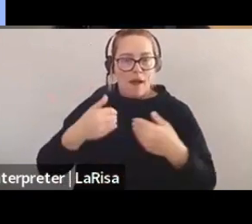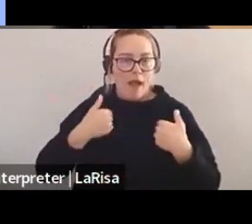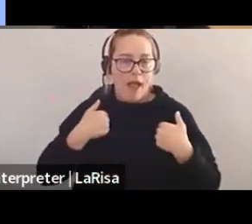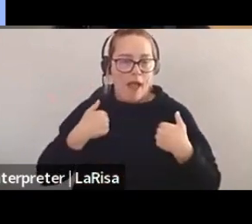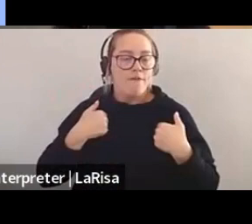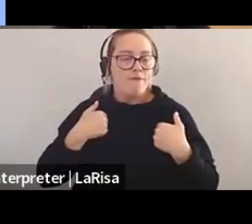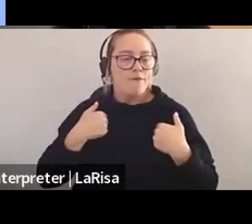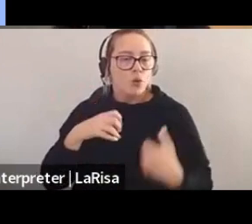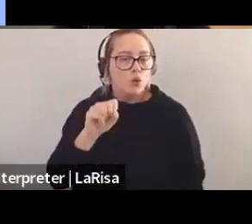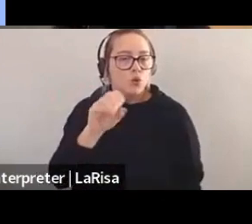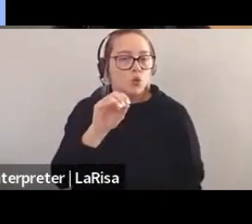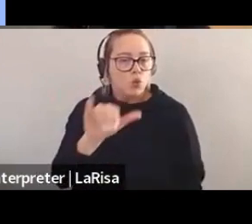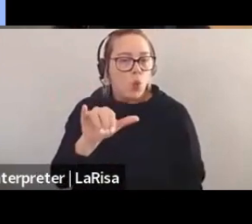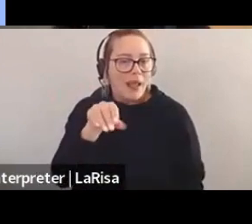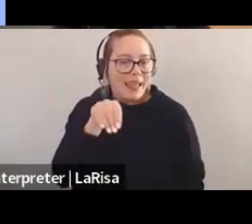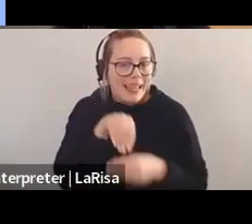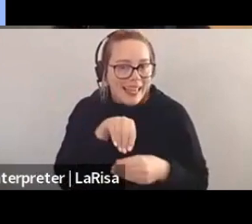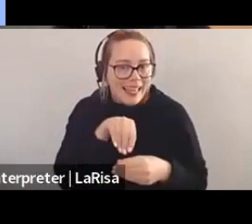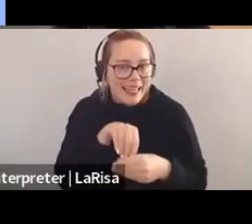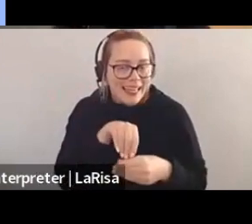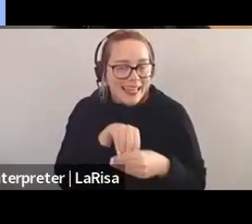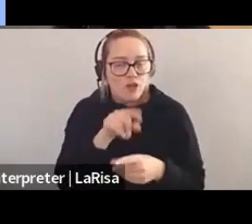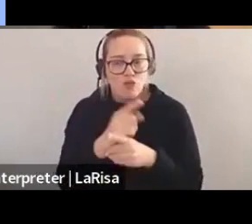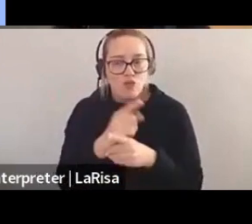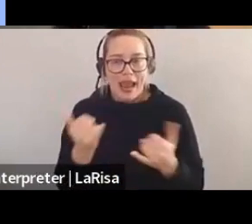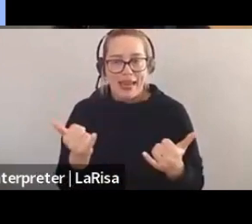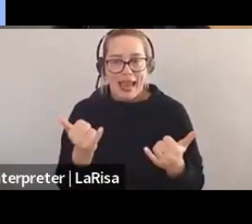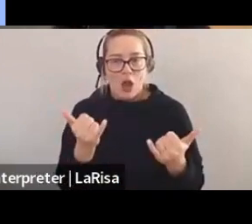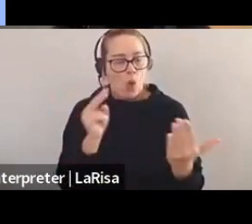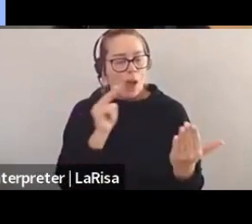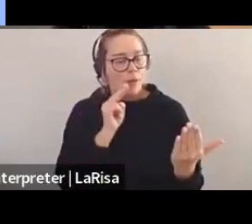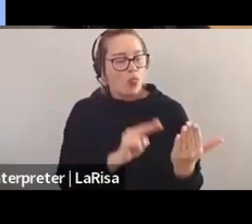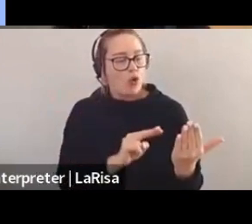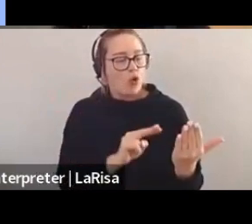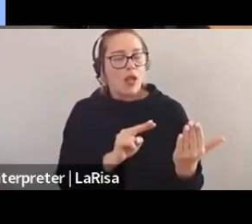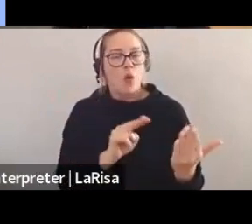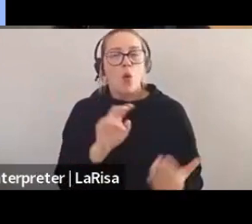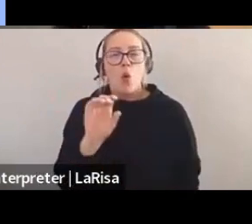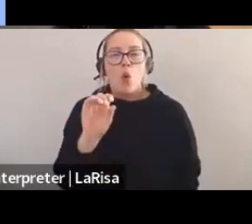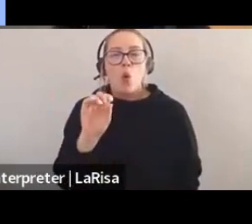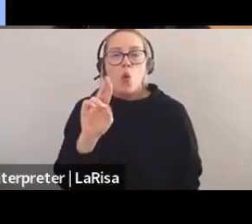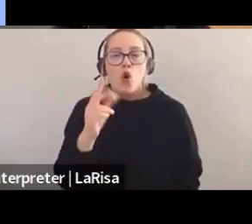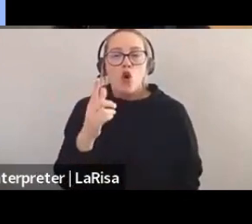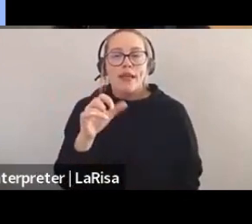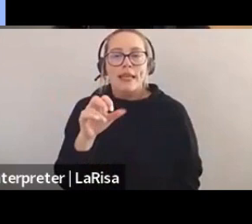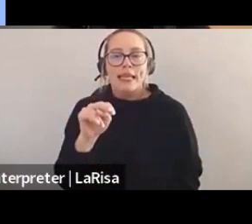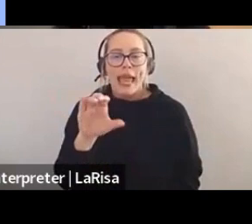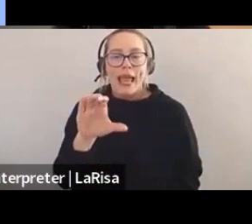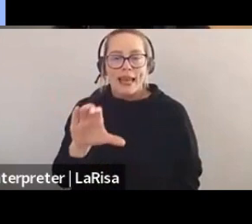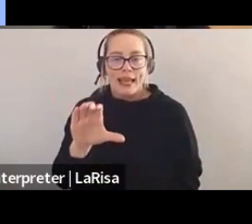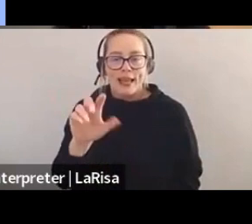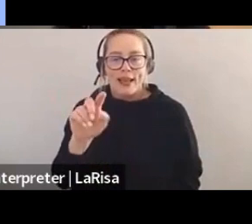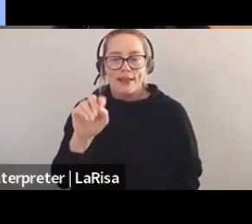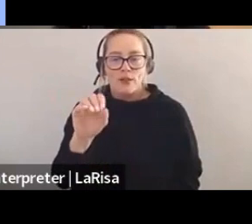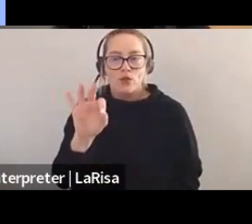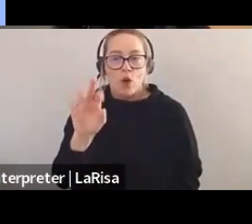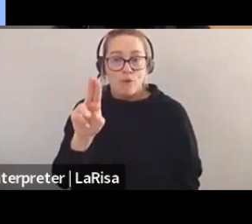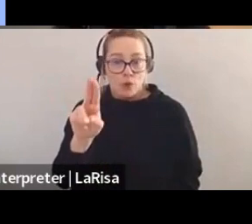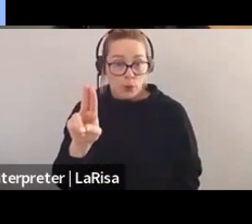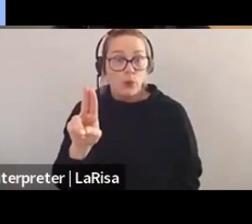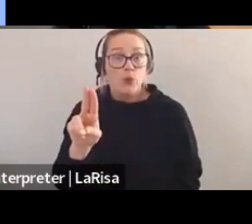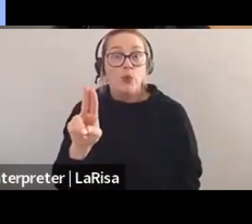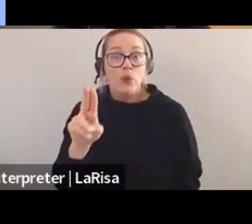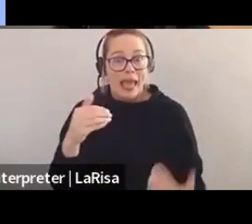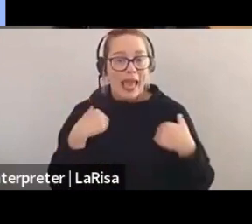have soy in them, including tofu. I'm holding up now a organic silken tofu